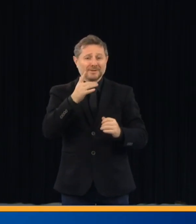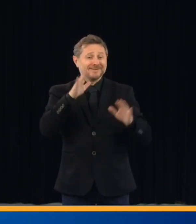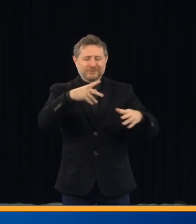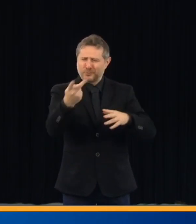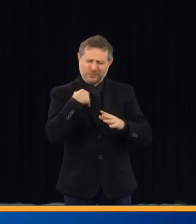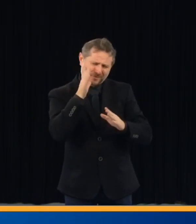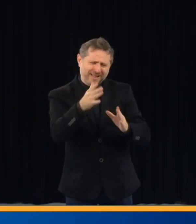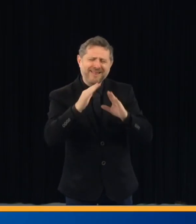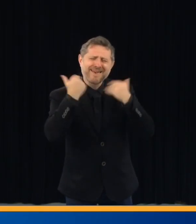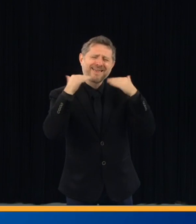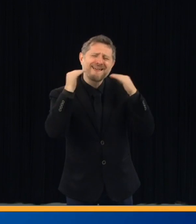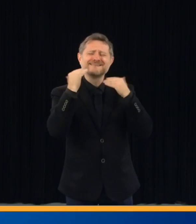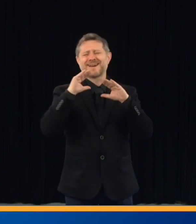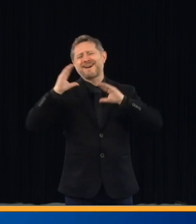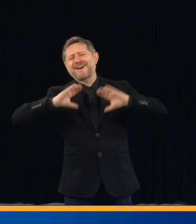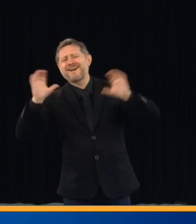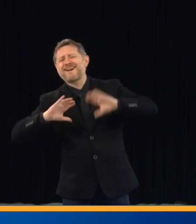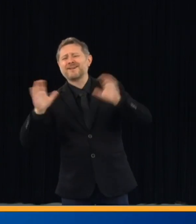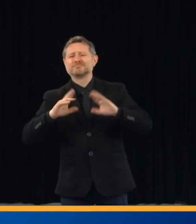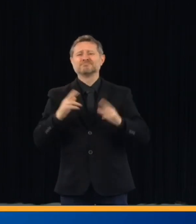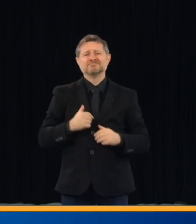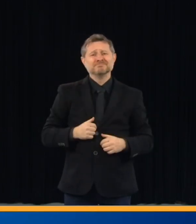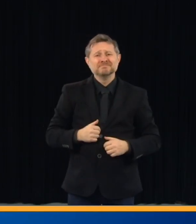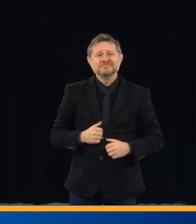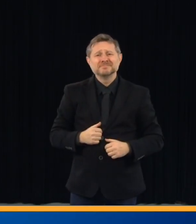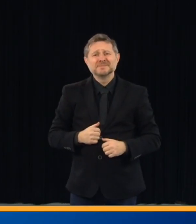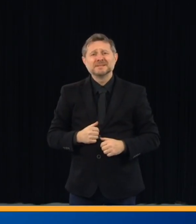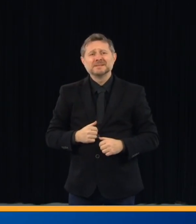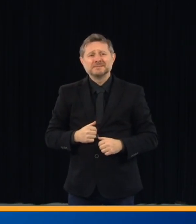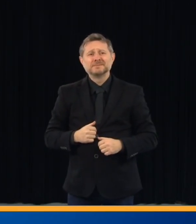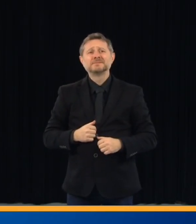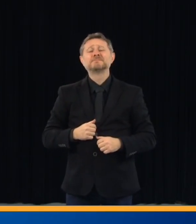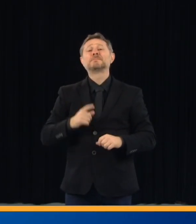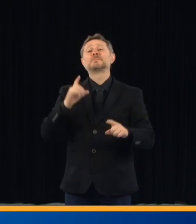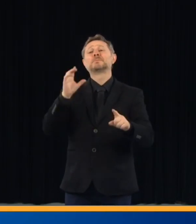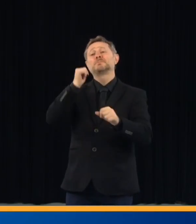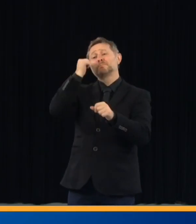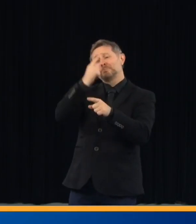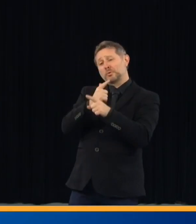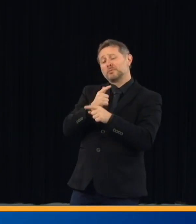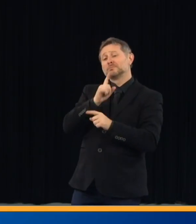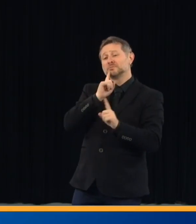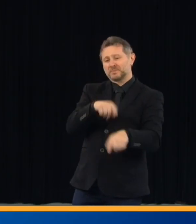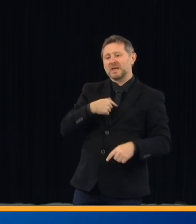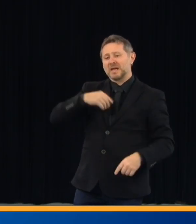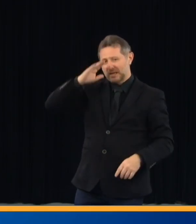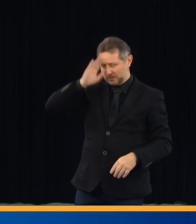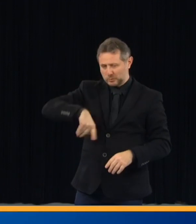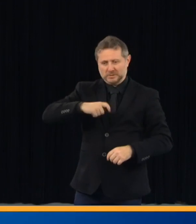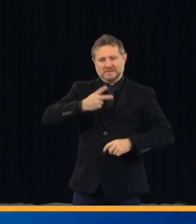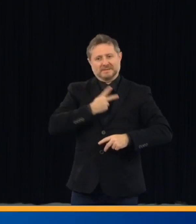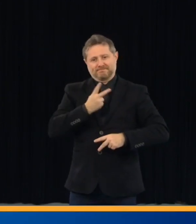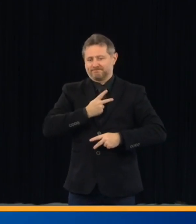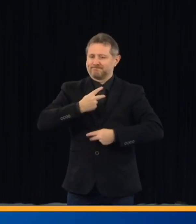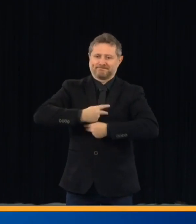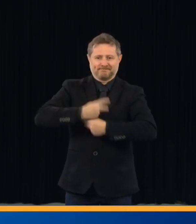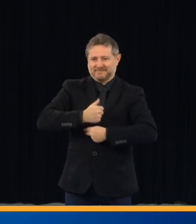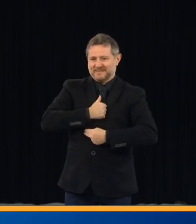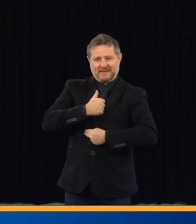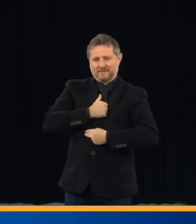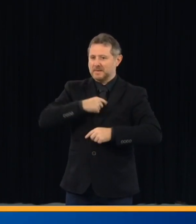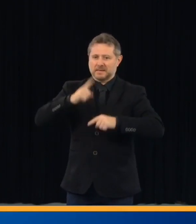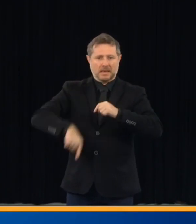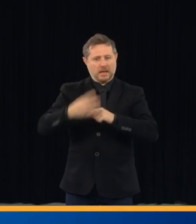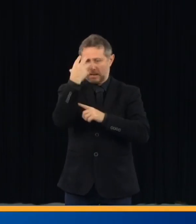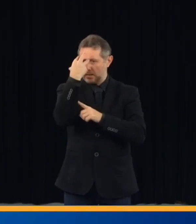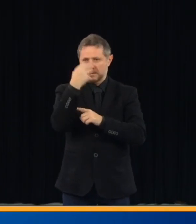rest. Thank you for taking the time. Can't wait for that. And I know that I have to take care of myself. I won't do the show all the time. I'll do it whenever I can. People have